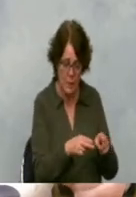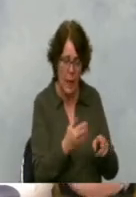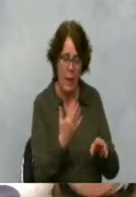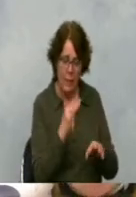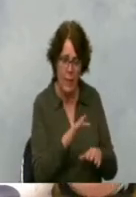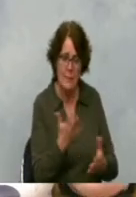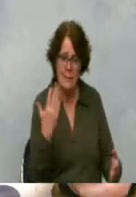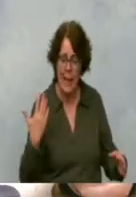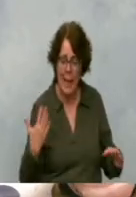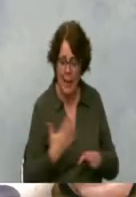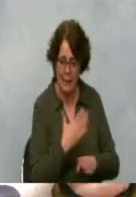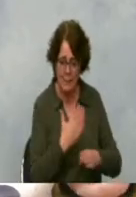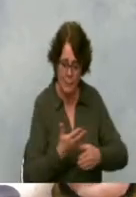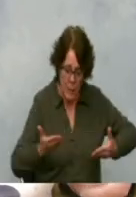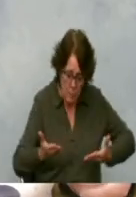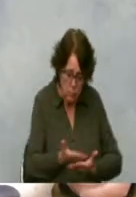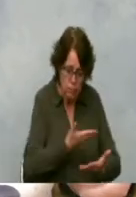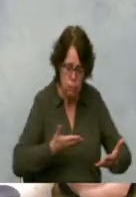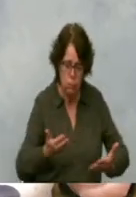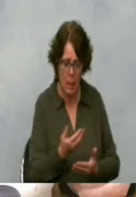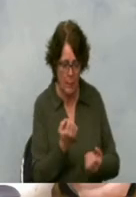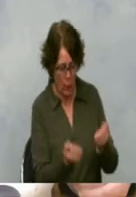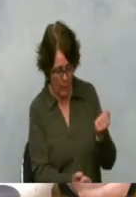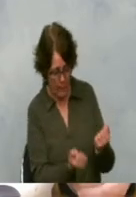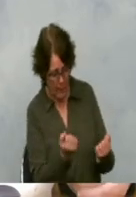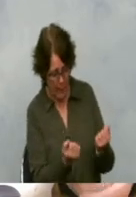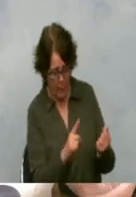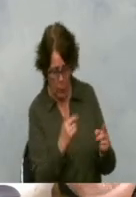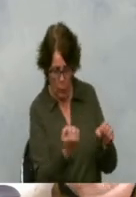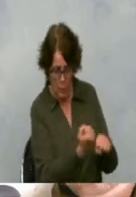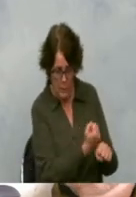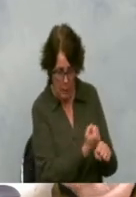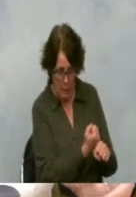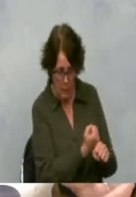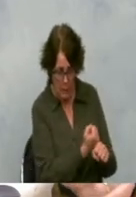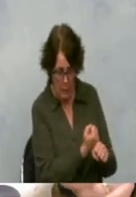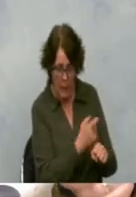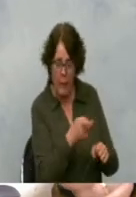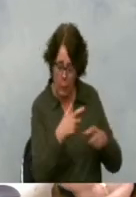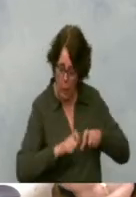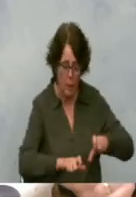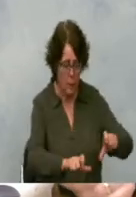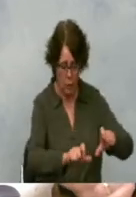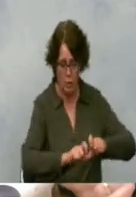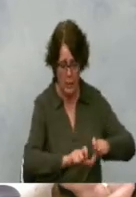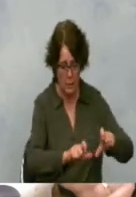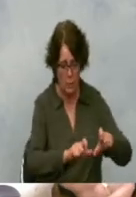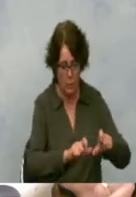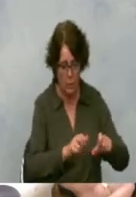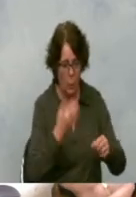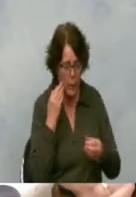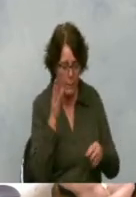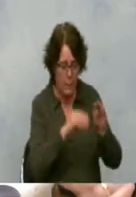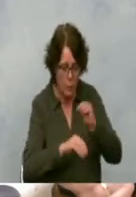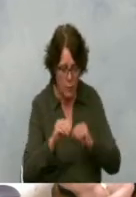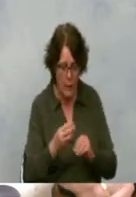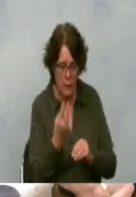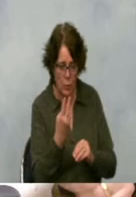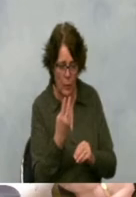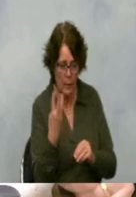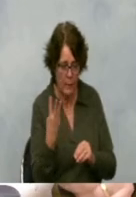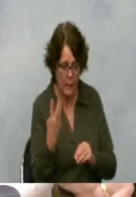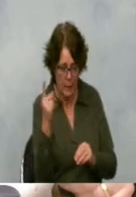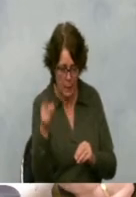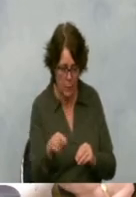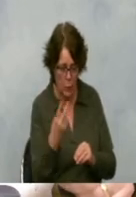right, about the balance of what is done, right? So that will continue in putting together the 23-24 revenue